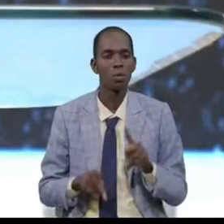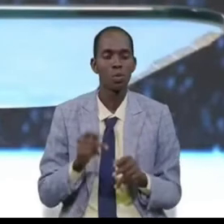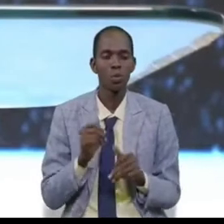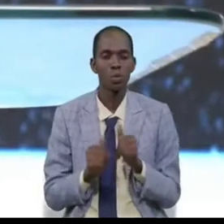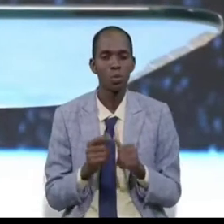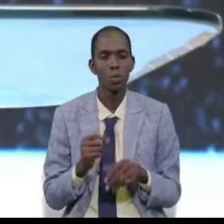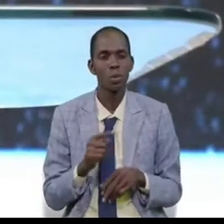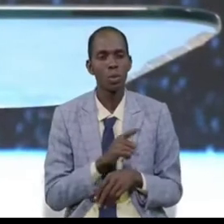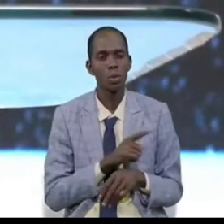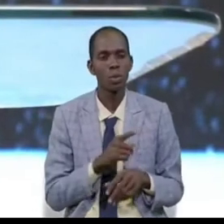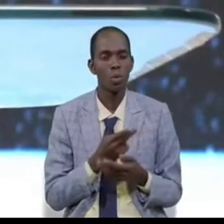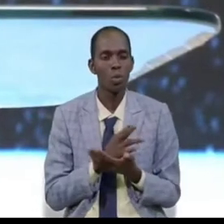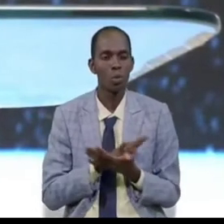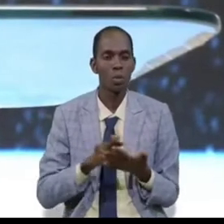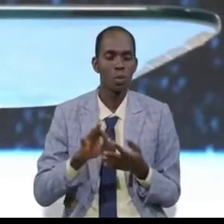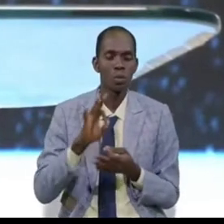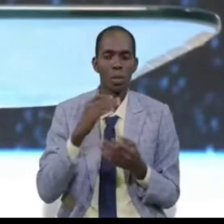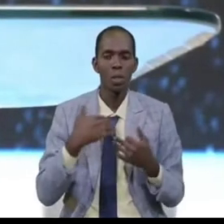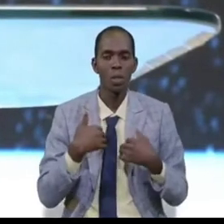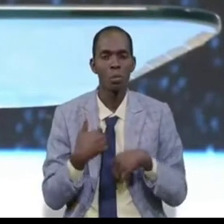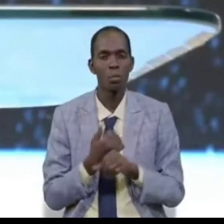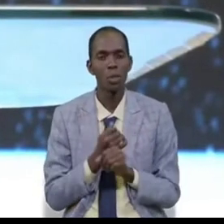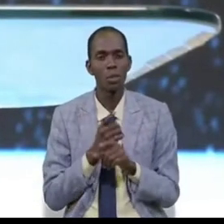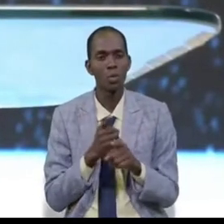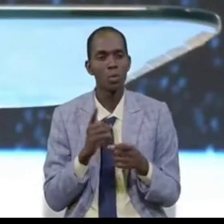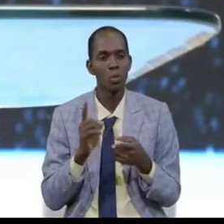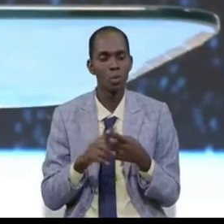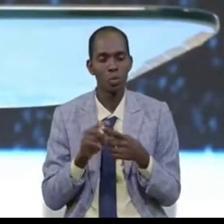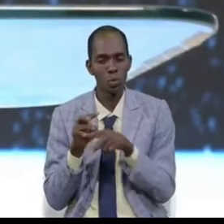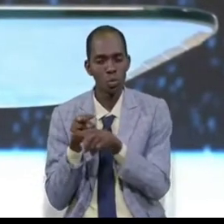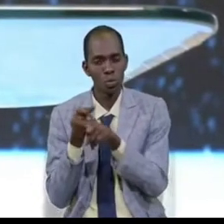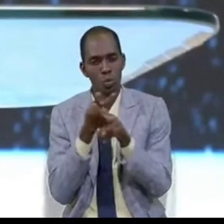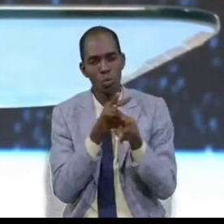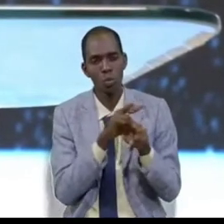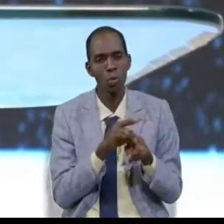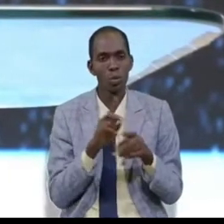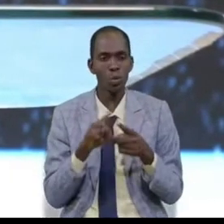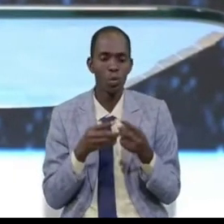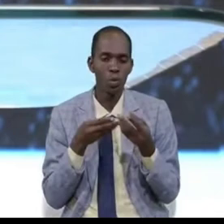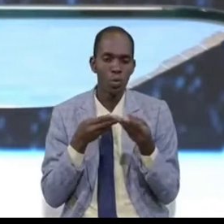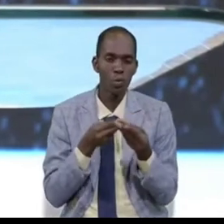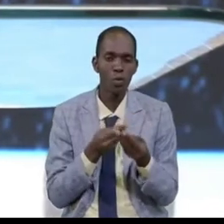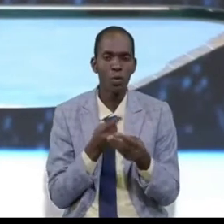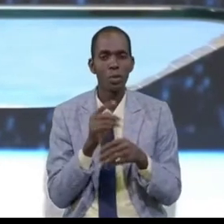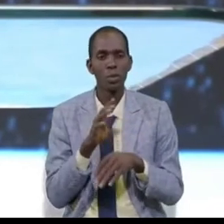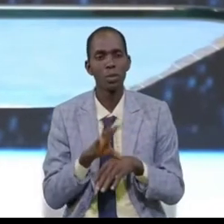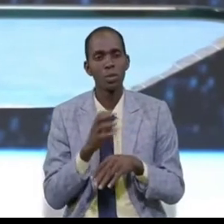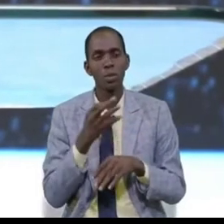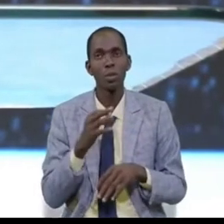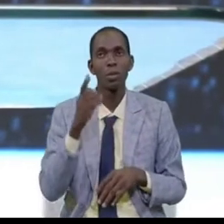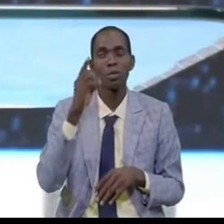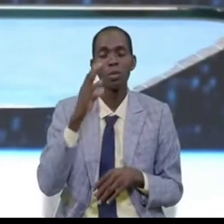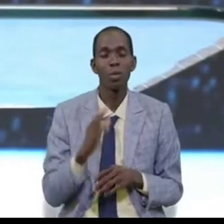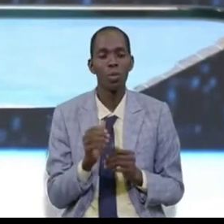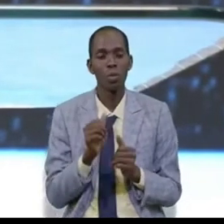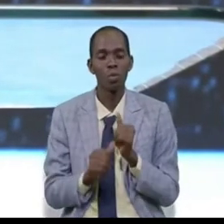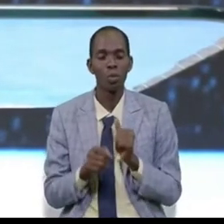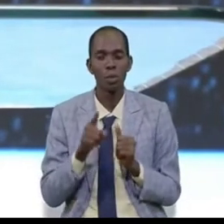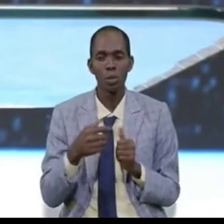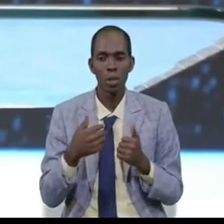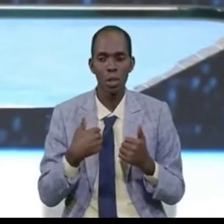Holy Ghost has made you overseers to feed the church of God, which he